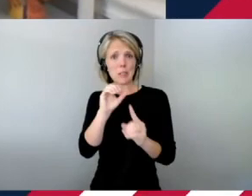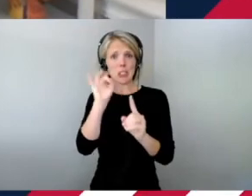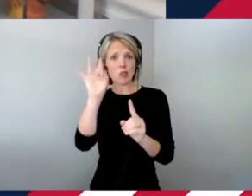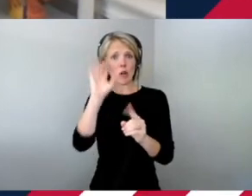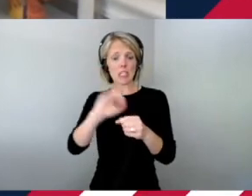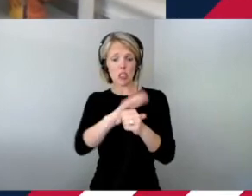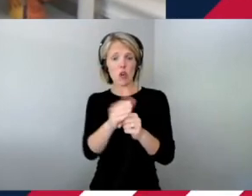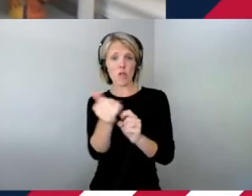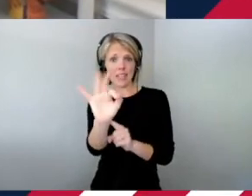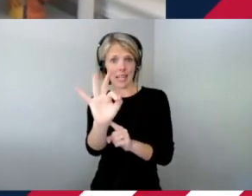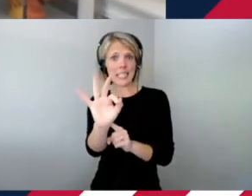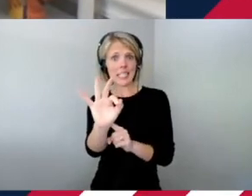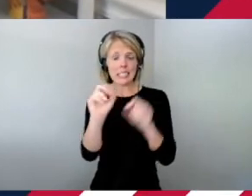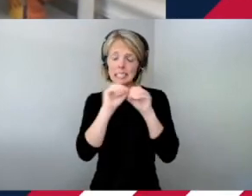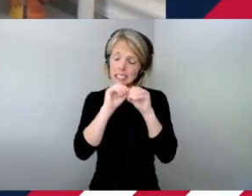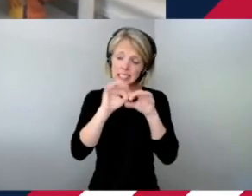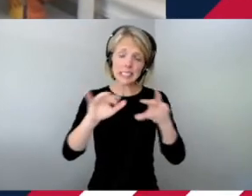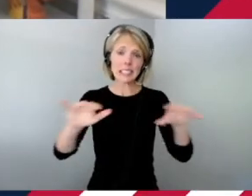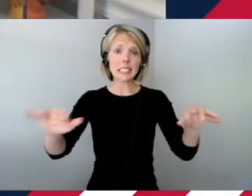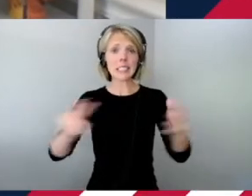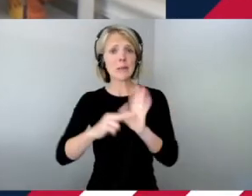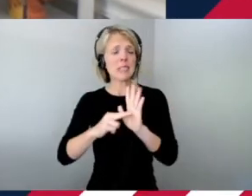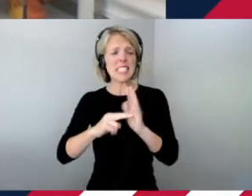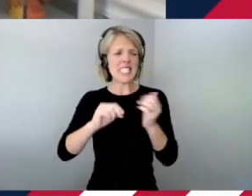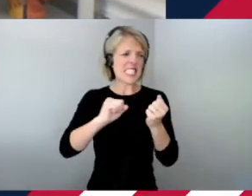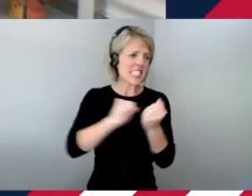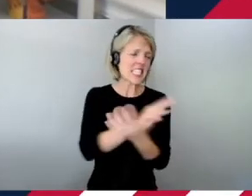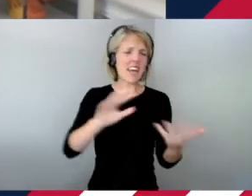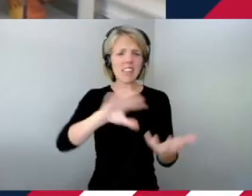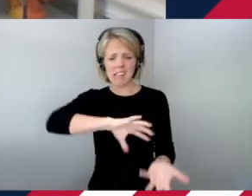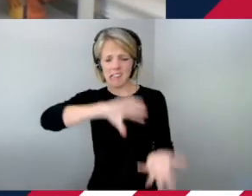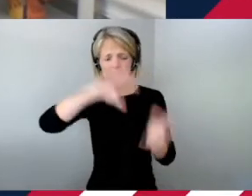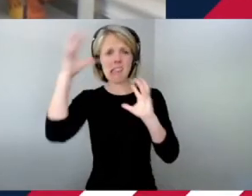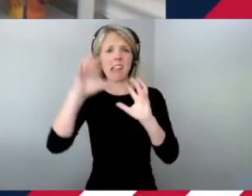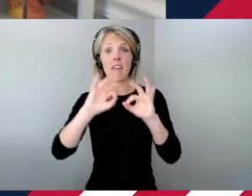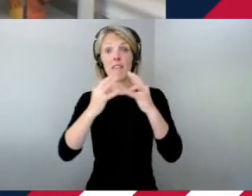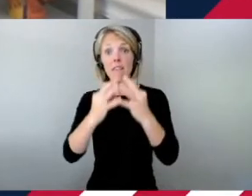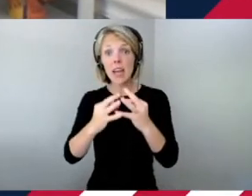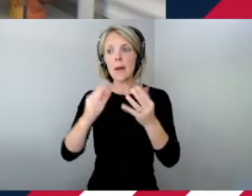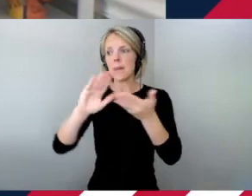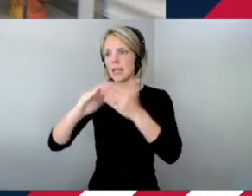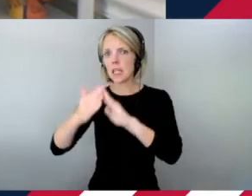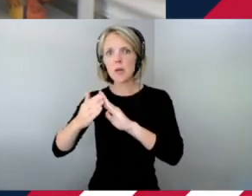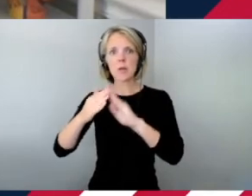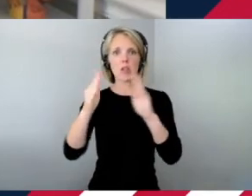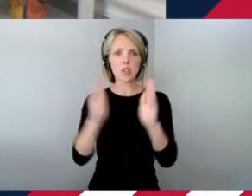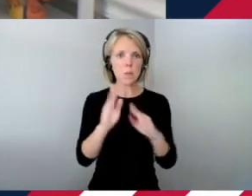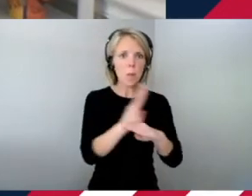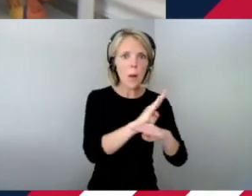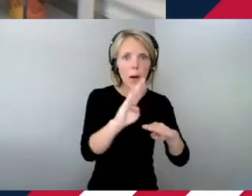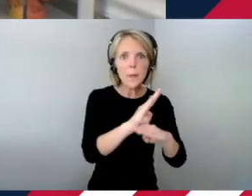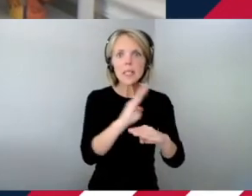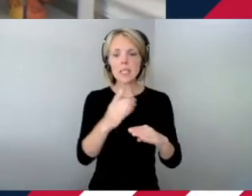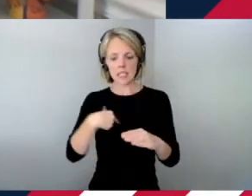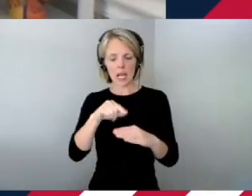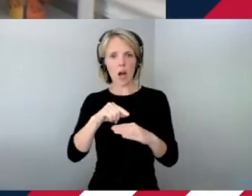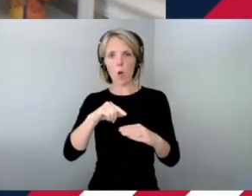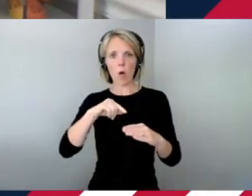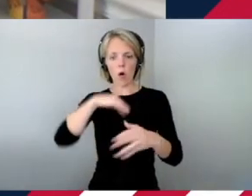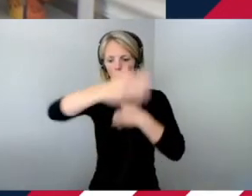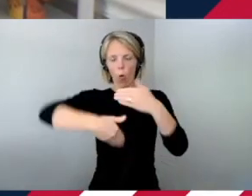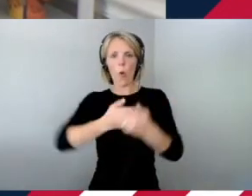COVID-19 pandemic has ravaged and devastated families, communities, small businesses, and our entire